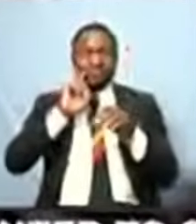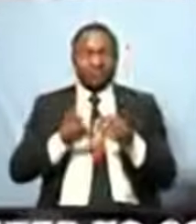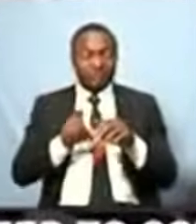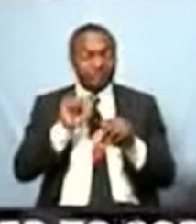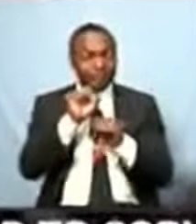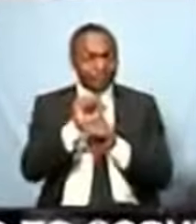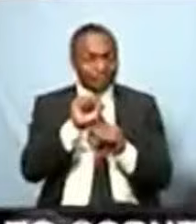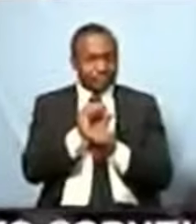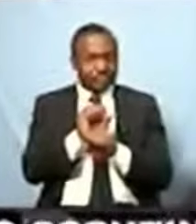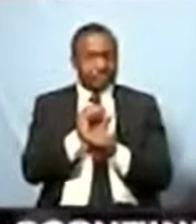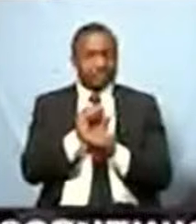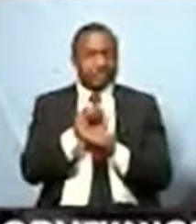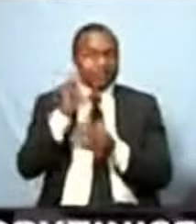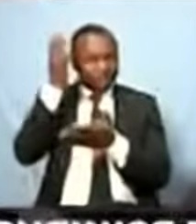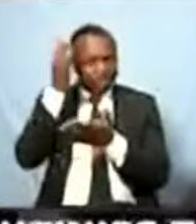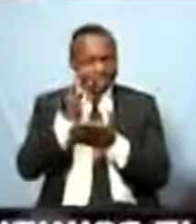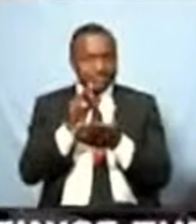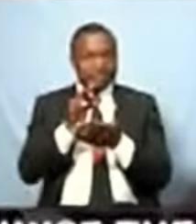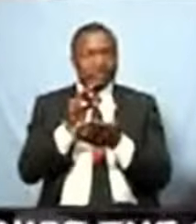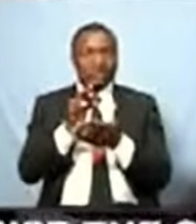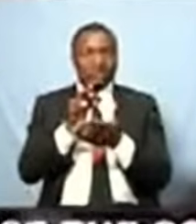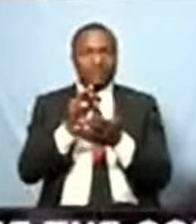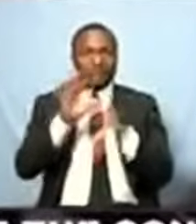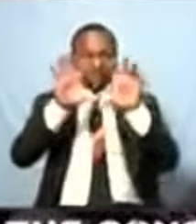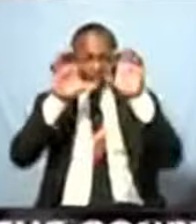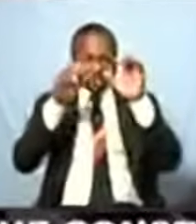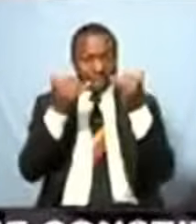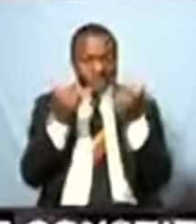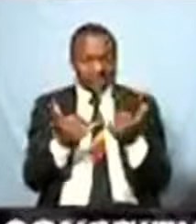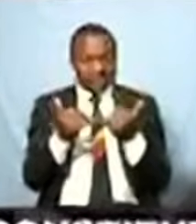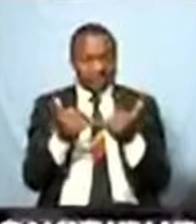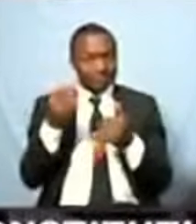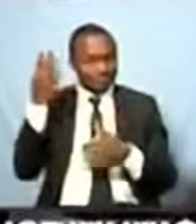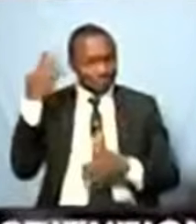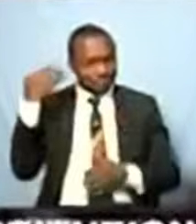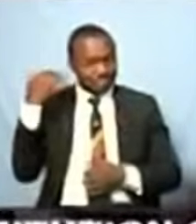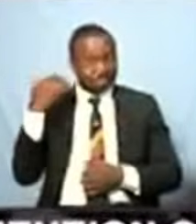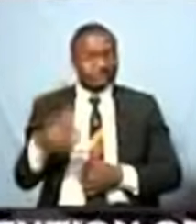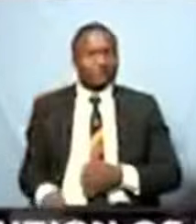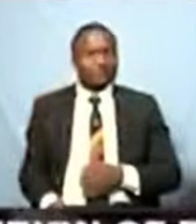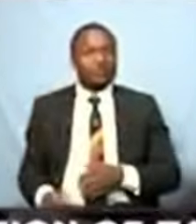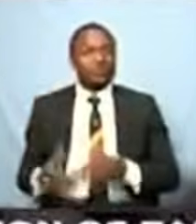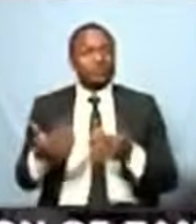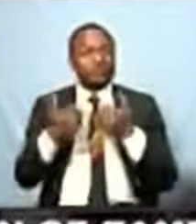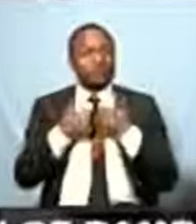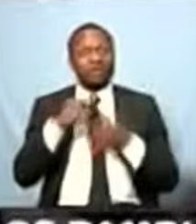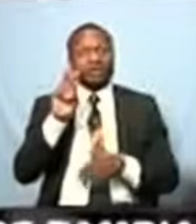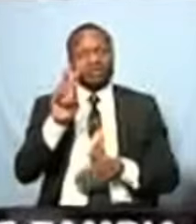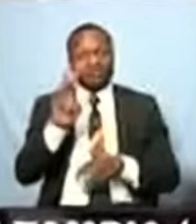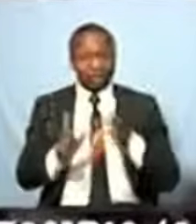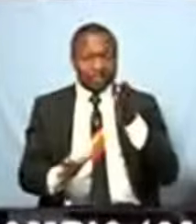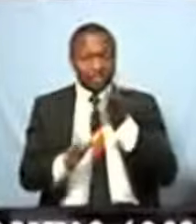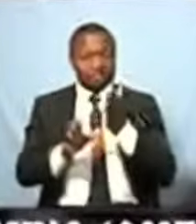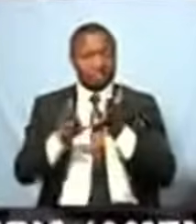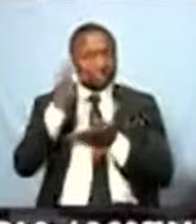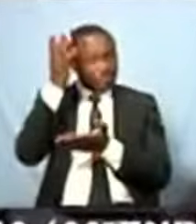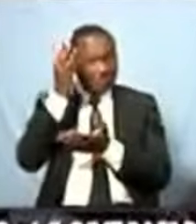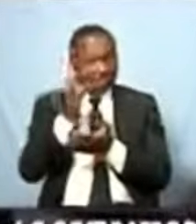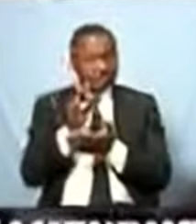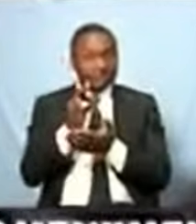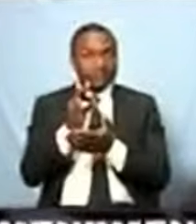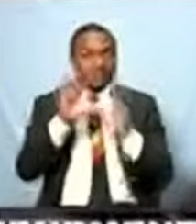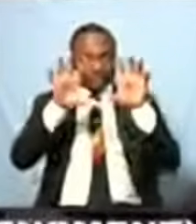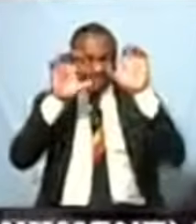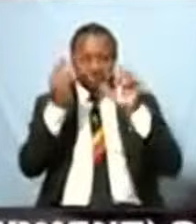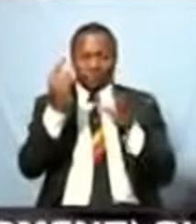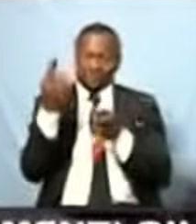deputize for the Secretary to the Cabinet? Currently and previously, we have two Deputy Secretaries to the Cabinet. One